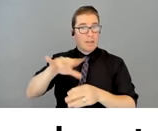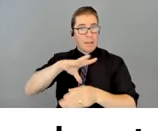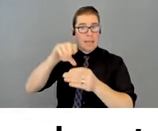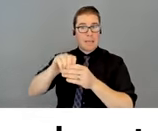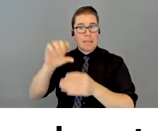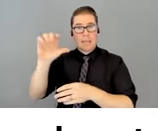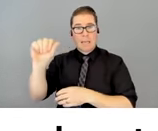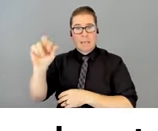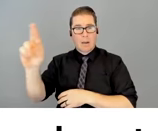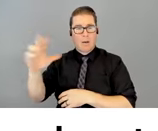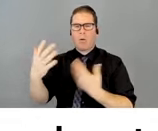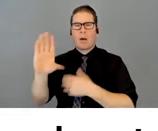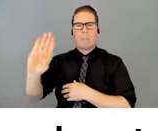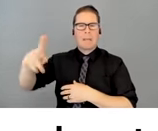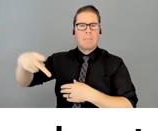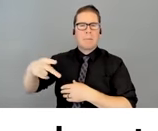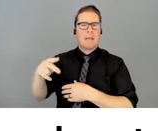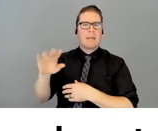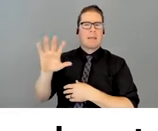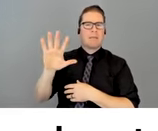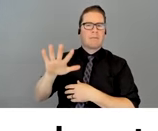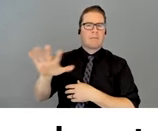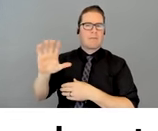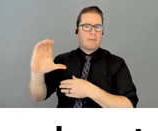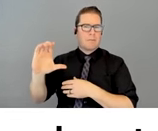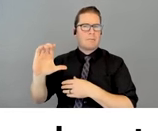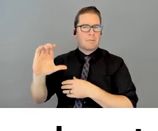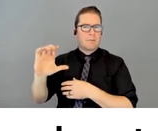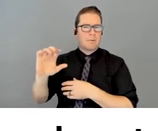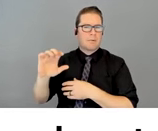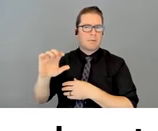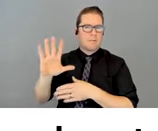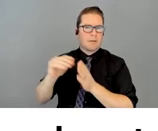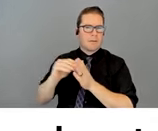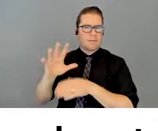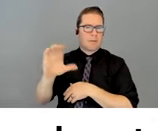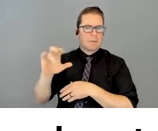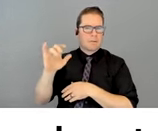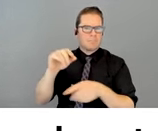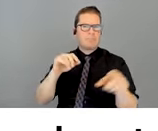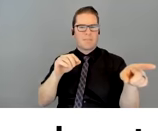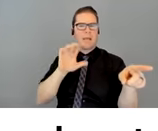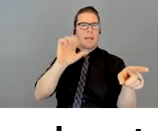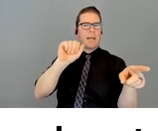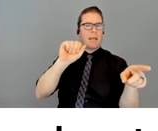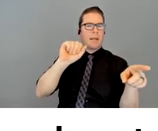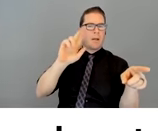BPs 5500. And that will delineate all the causes for discipline.